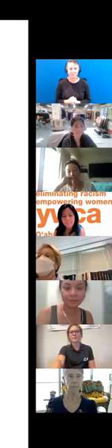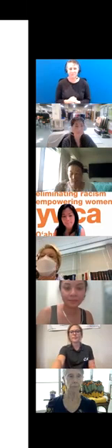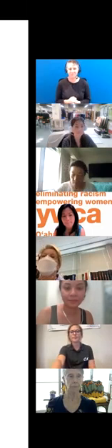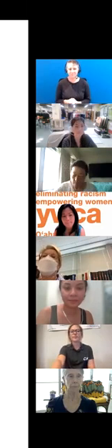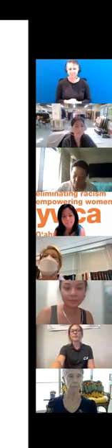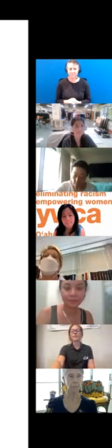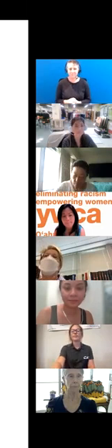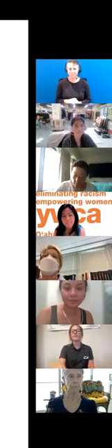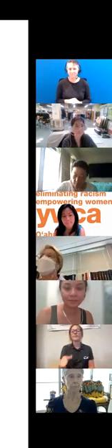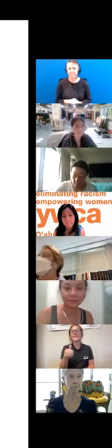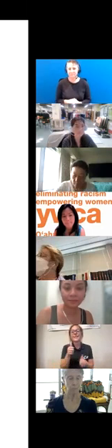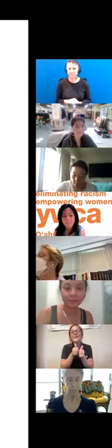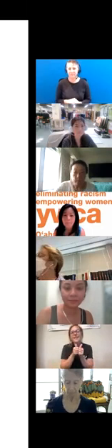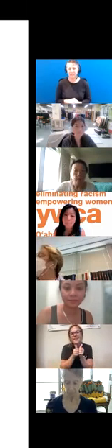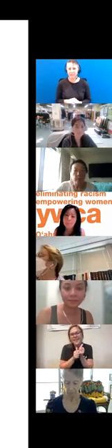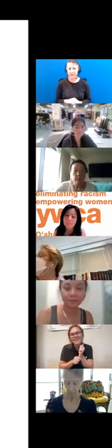mind.